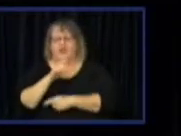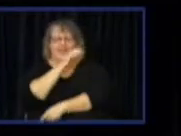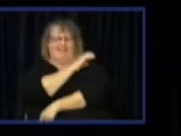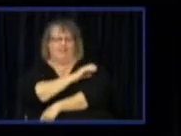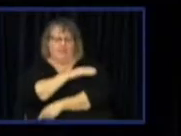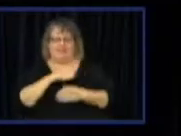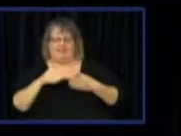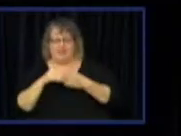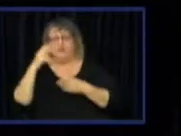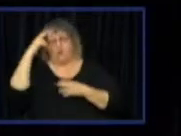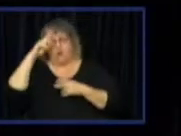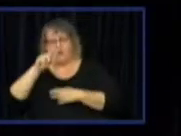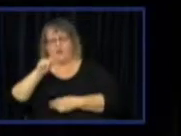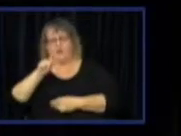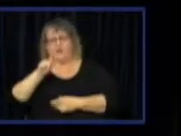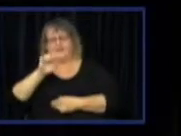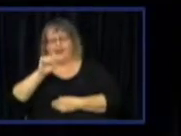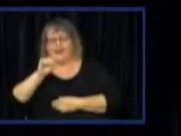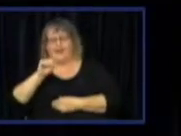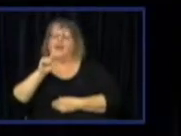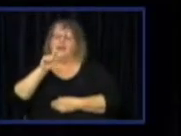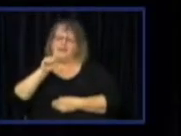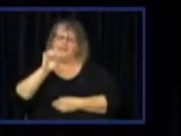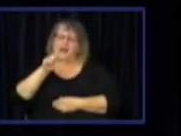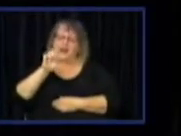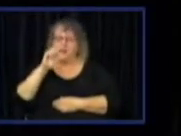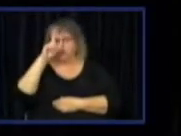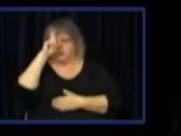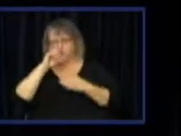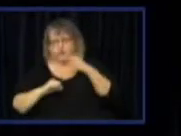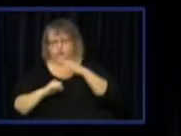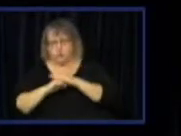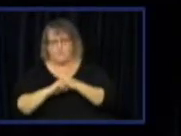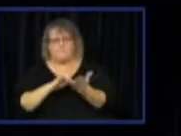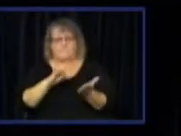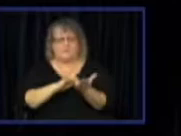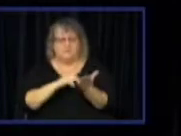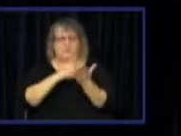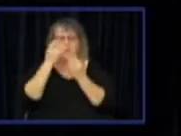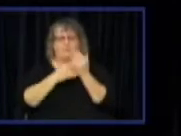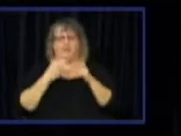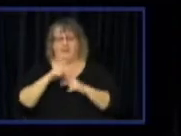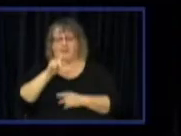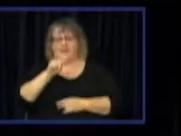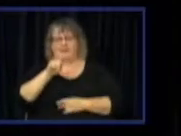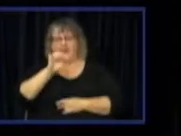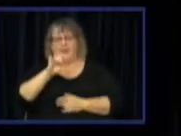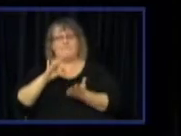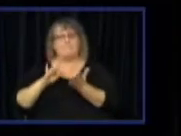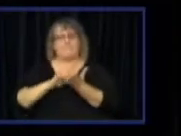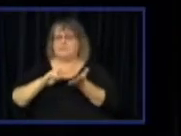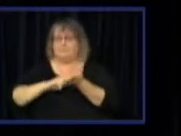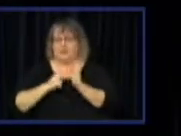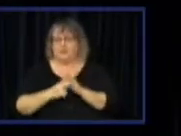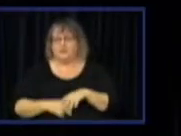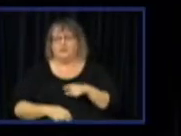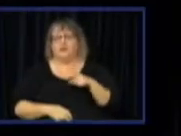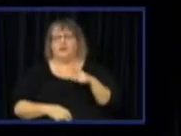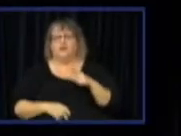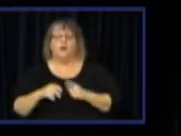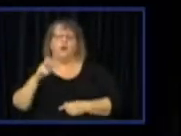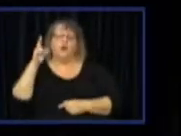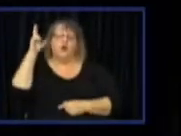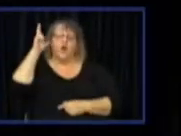lead of a telestroke project, which is a stroke telemedicine project. When I say telemedicine, what I mean is two-way